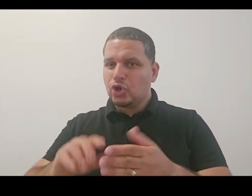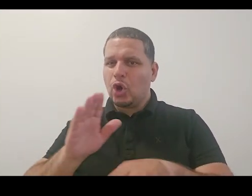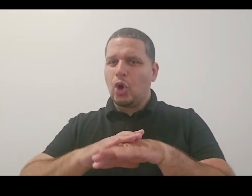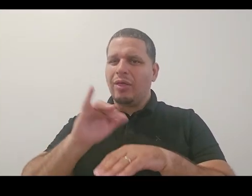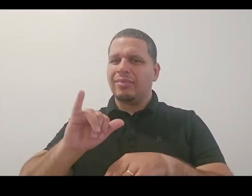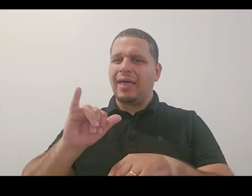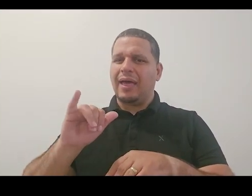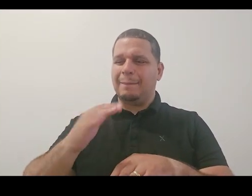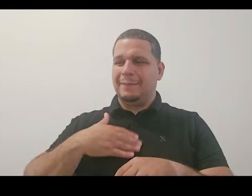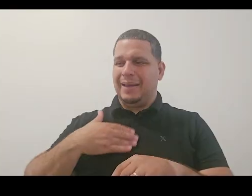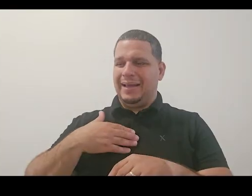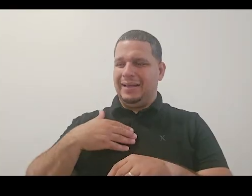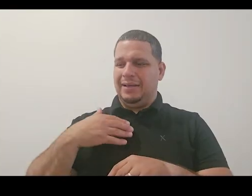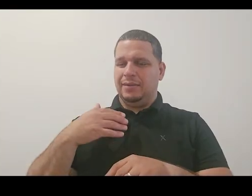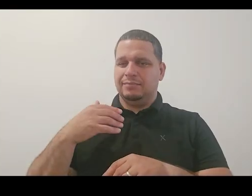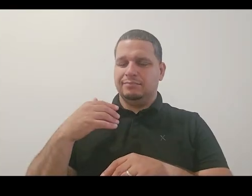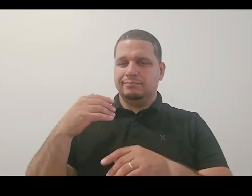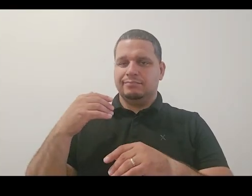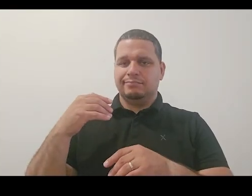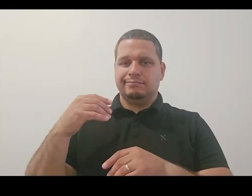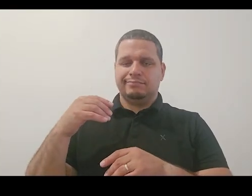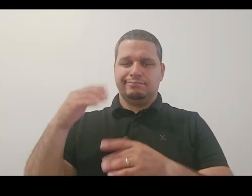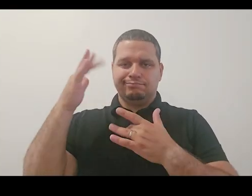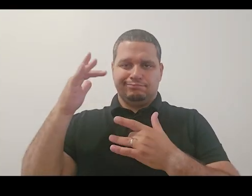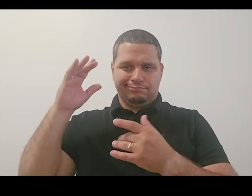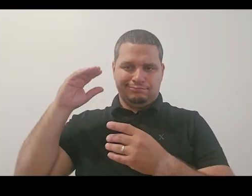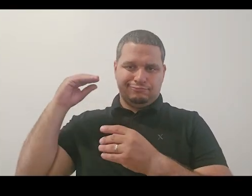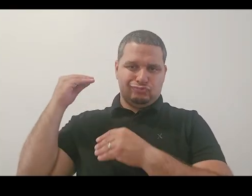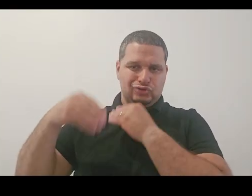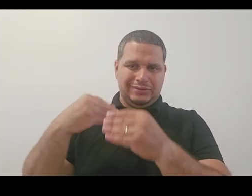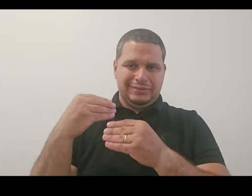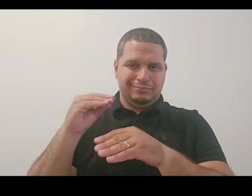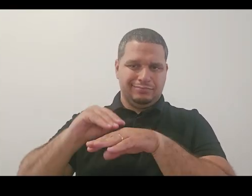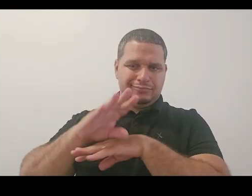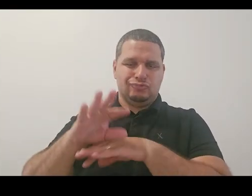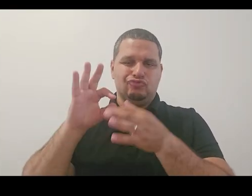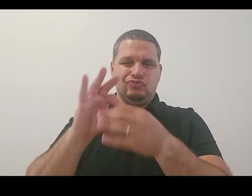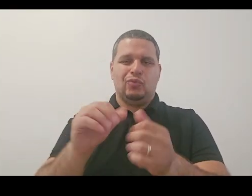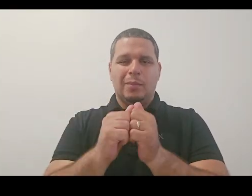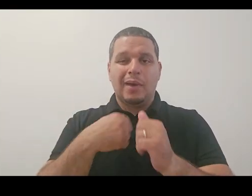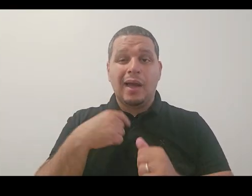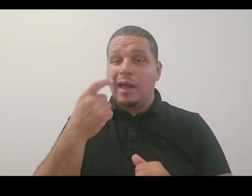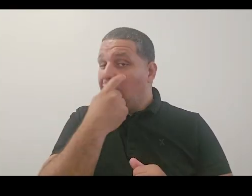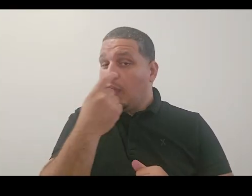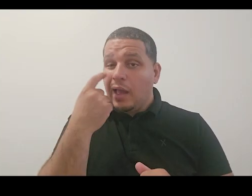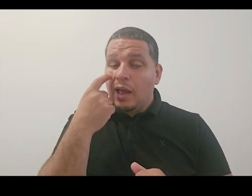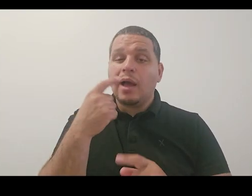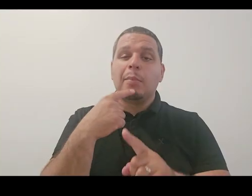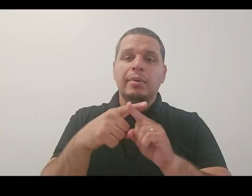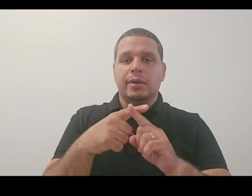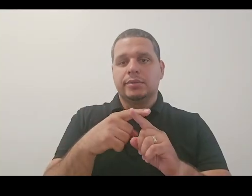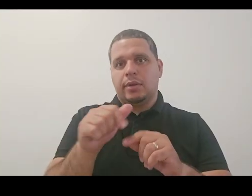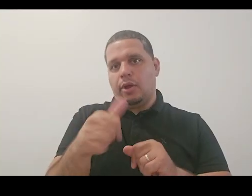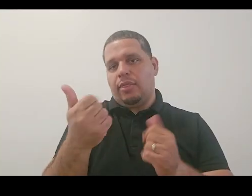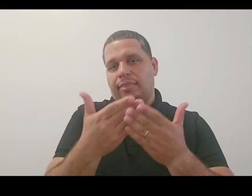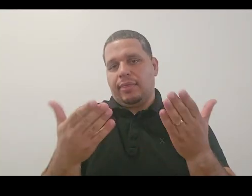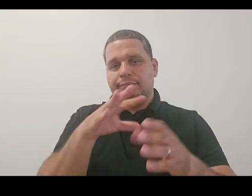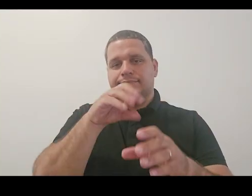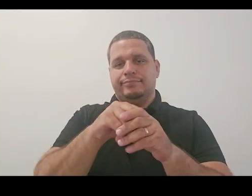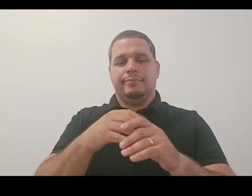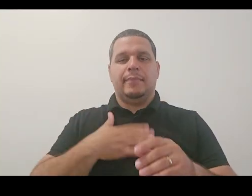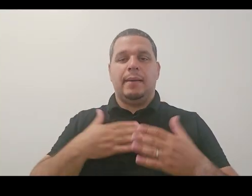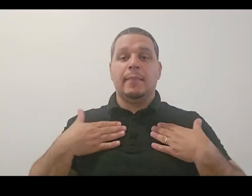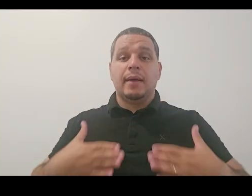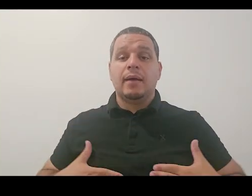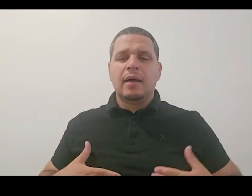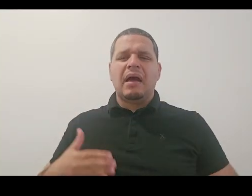I have that is related to my eyes and all the other fun things going on in this body of mine. And I never